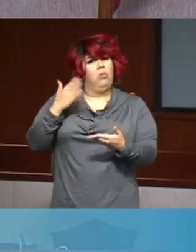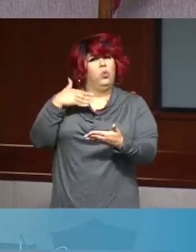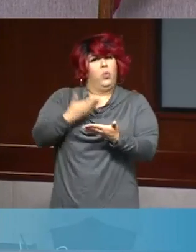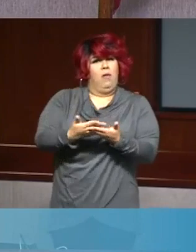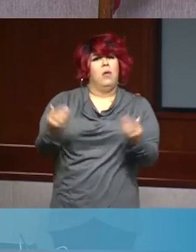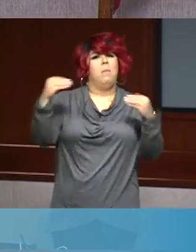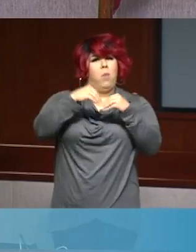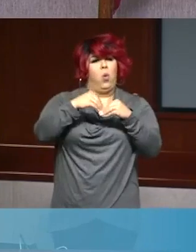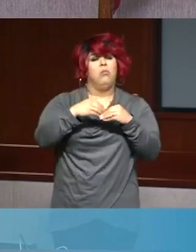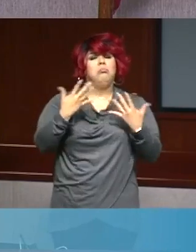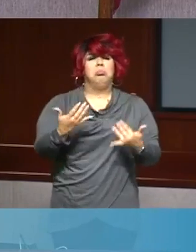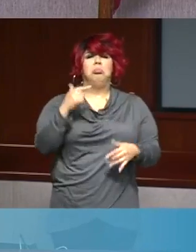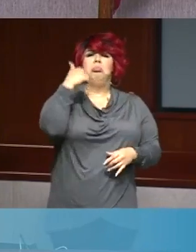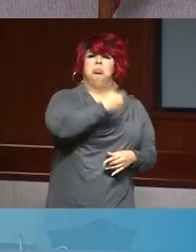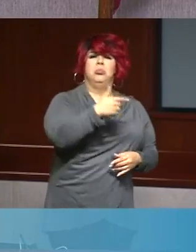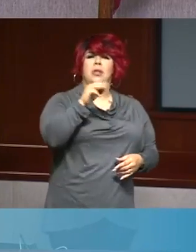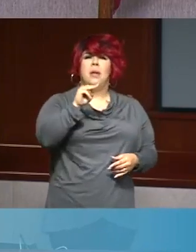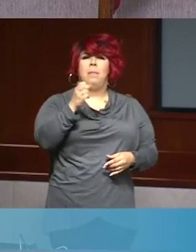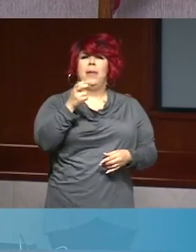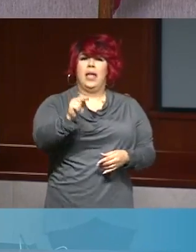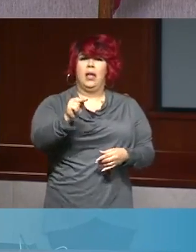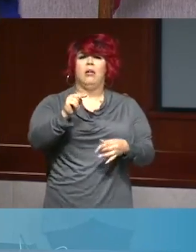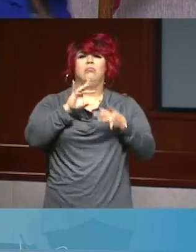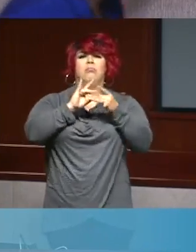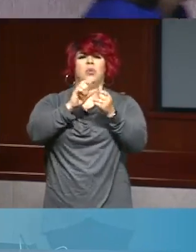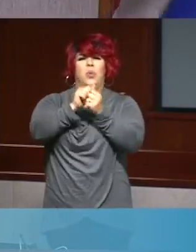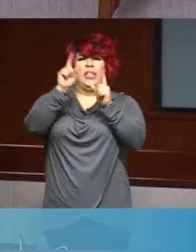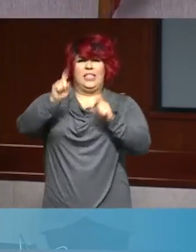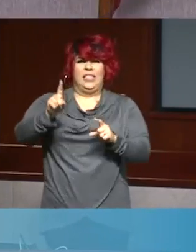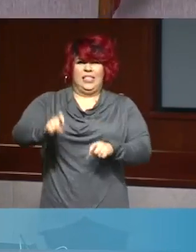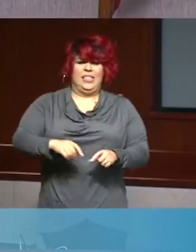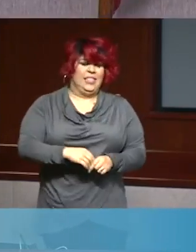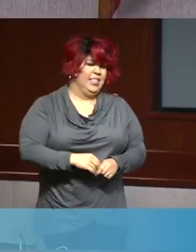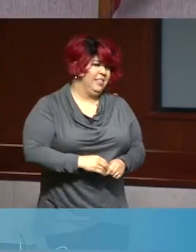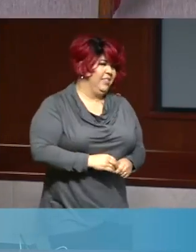that said, I'm going to hand it over to Megan for an update on testing.